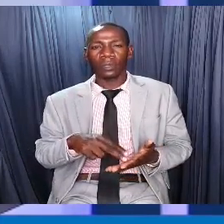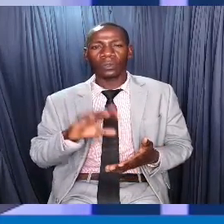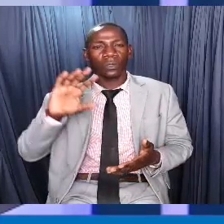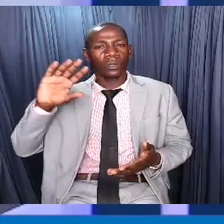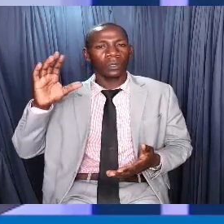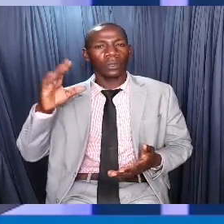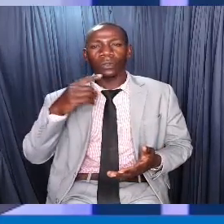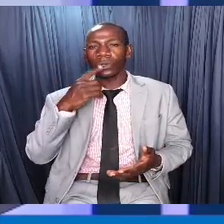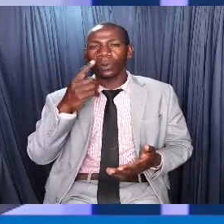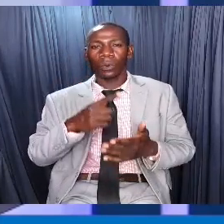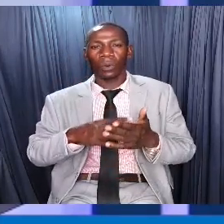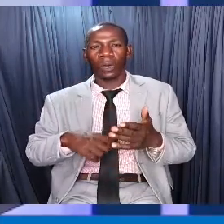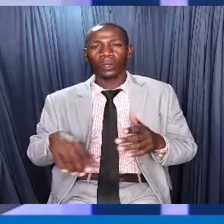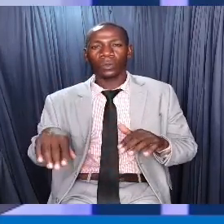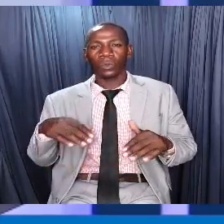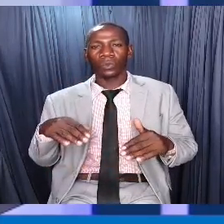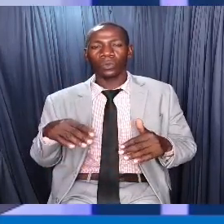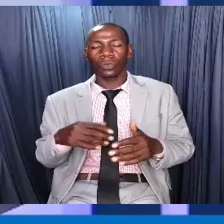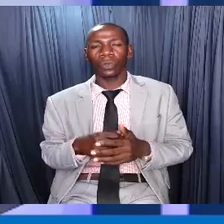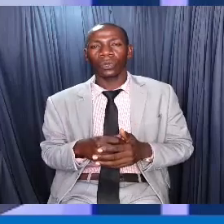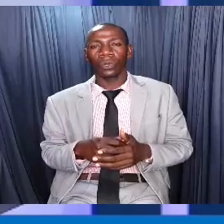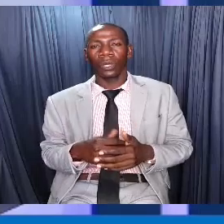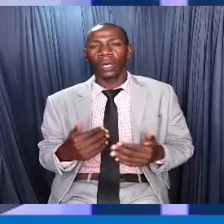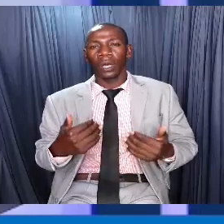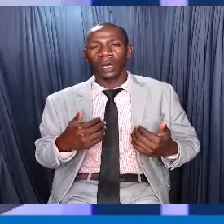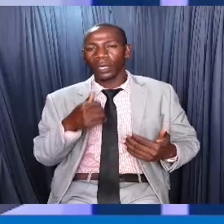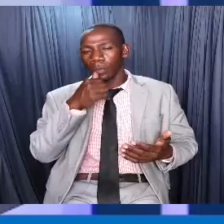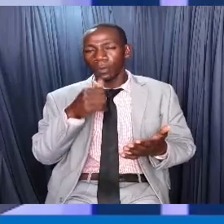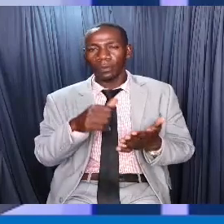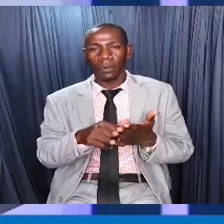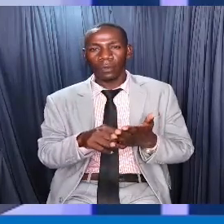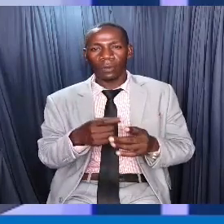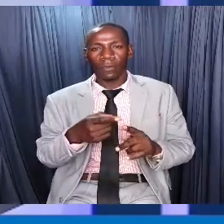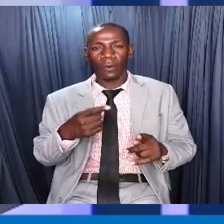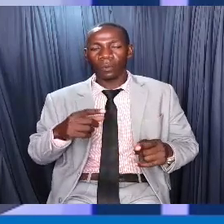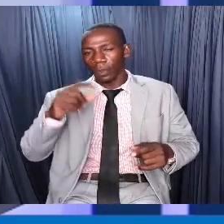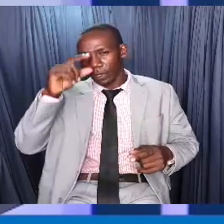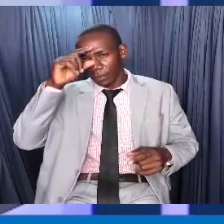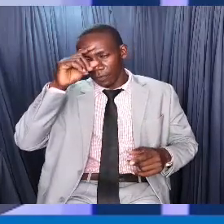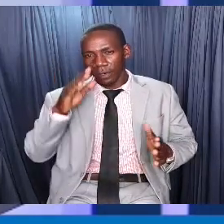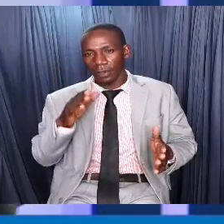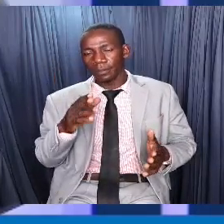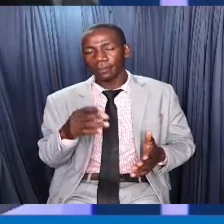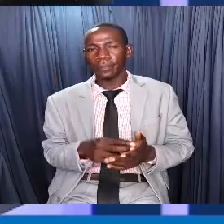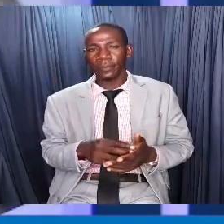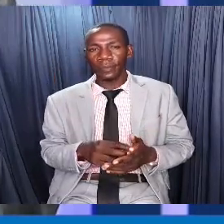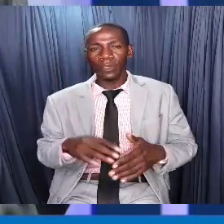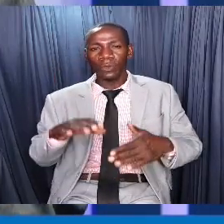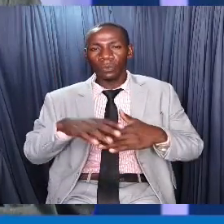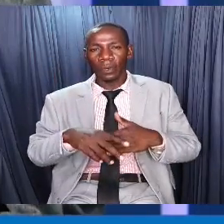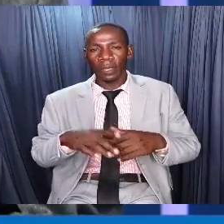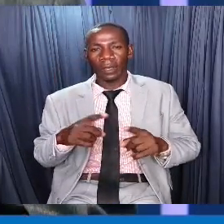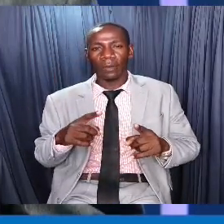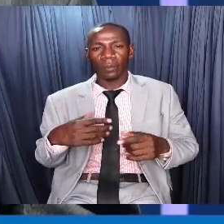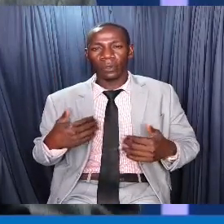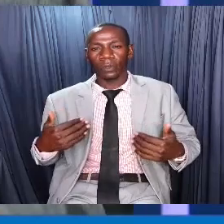cities. Na utaambiwa ya kupasayo kufanya. And will be all told what to do. Ana zile barua za wakuu wa masinagogi. The letters. Amshika kila mtu. To